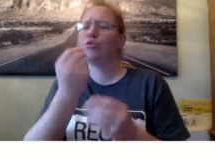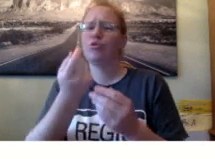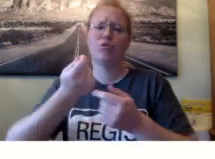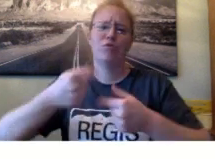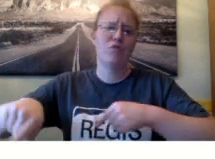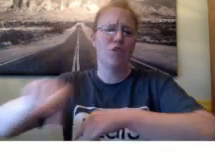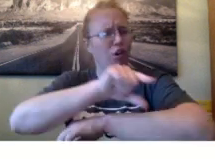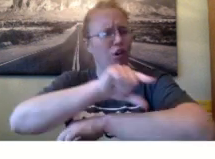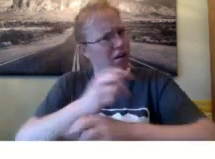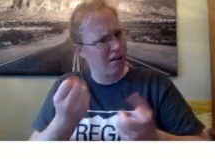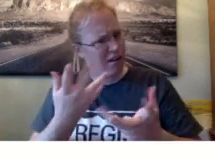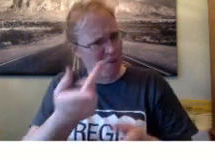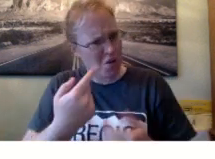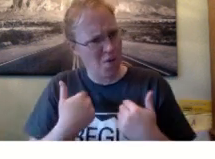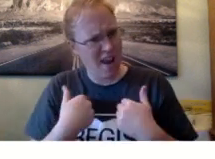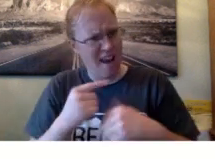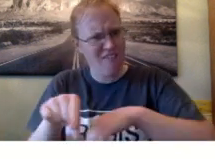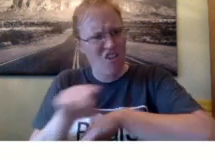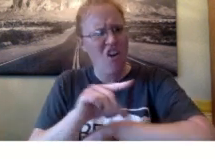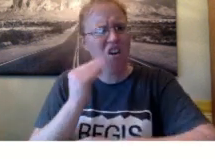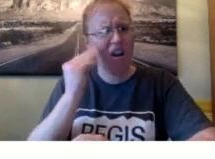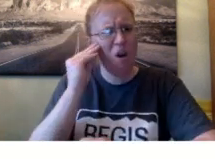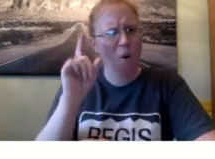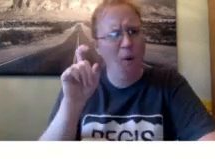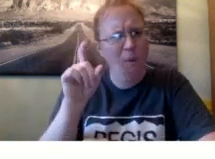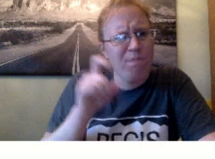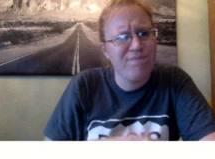garden. How many of you have a garden at home?